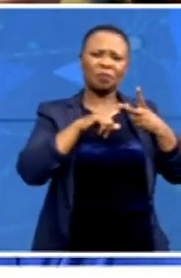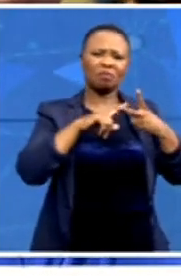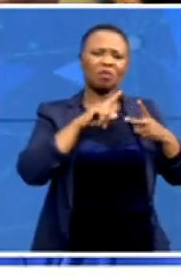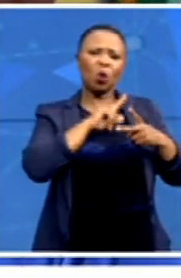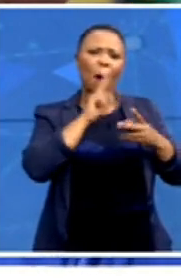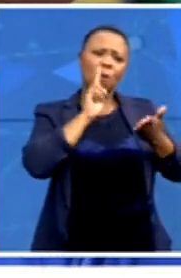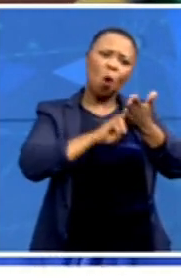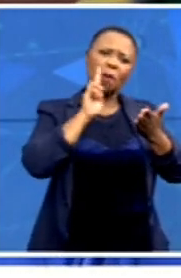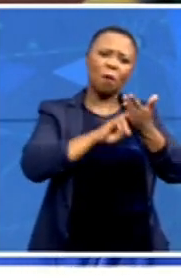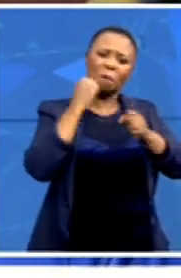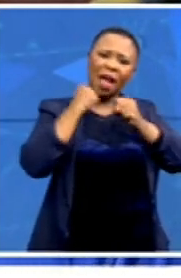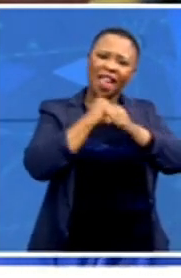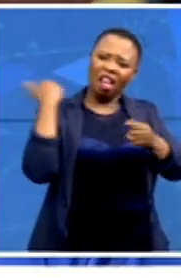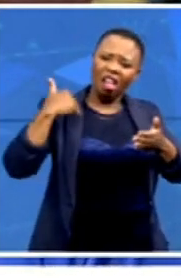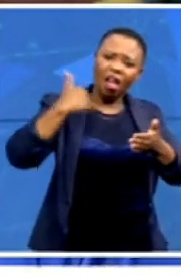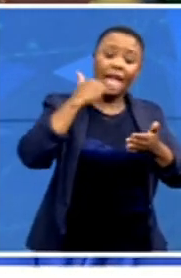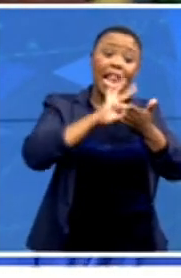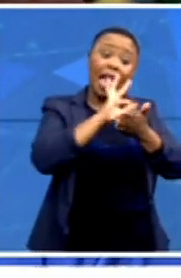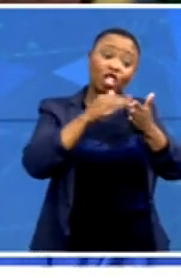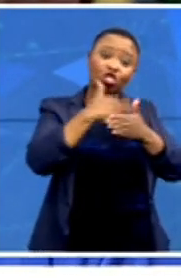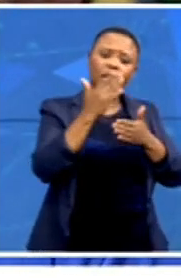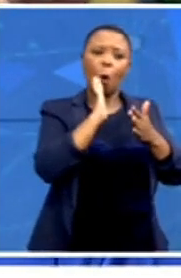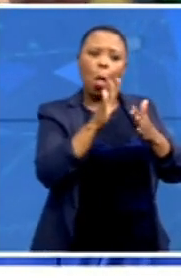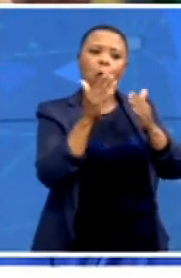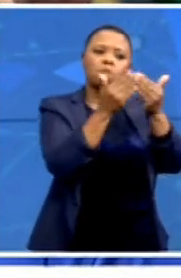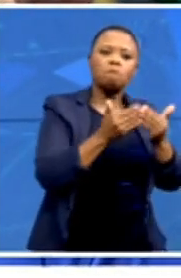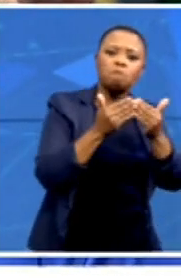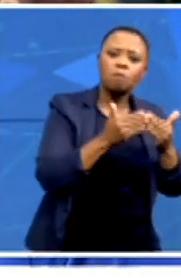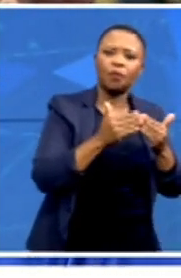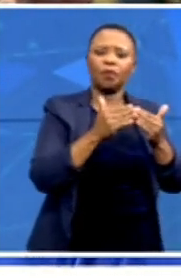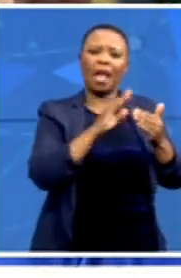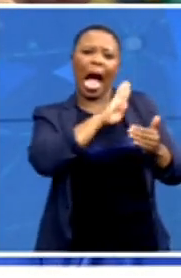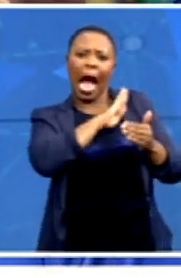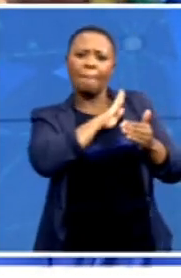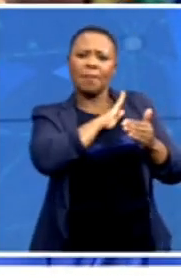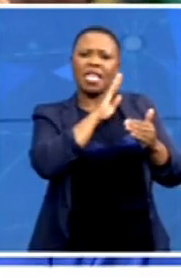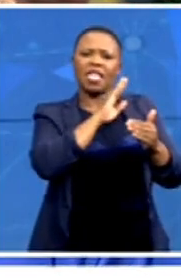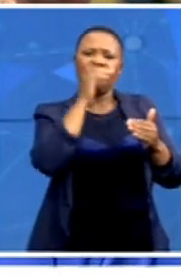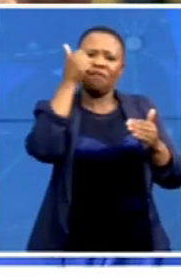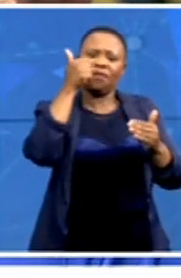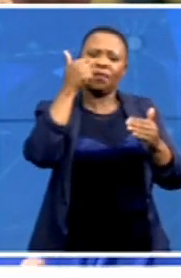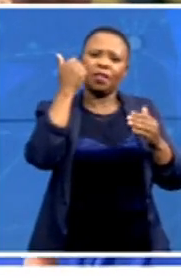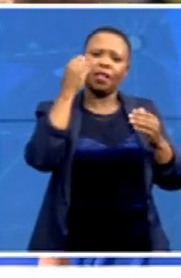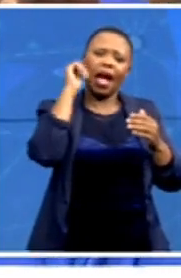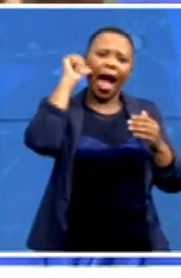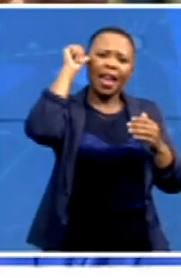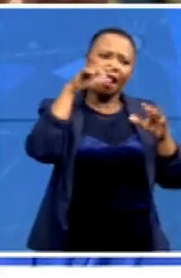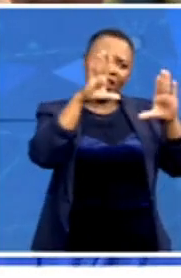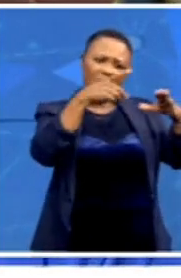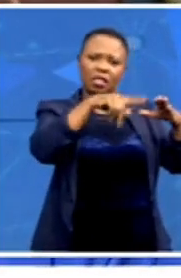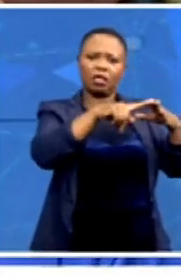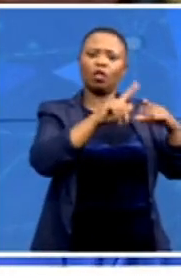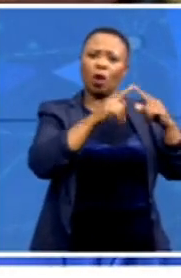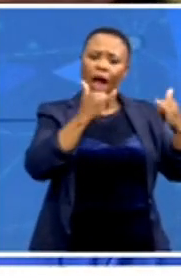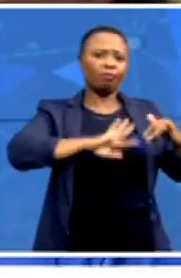after election, that they're going to be taken care of, and those promises never materialize. And the frustration is now boiled up to such a degree that they are taking